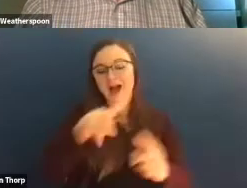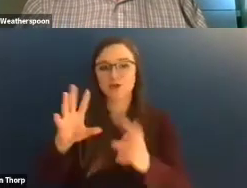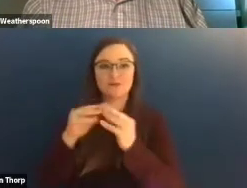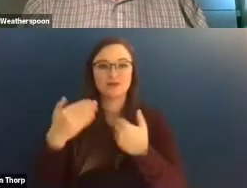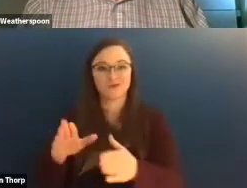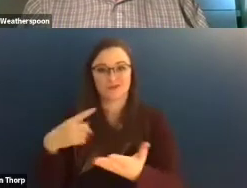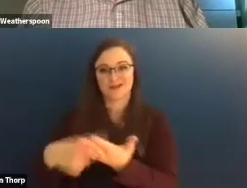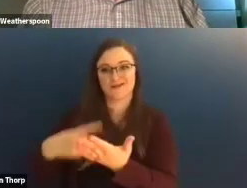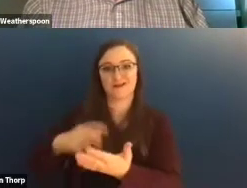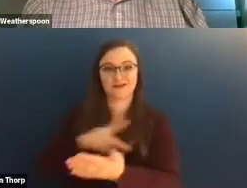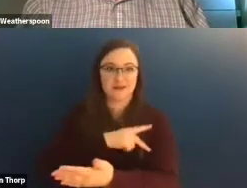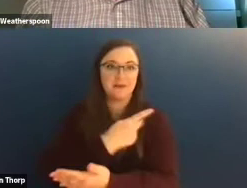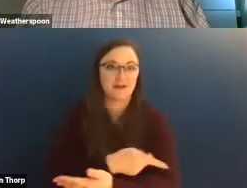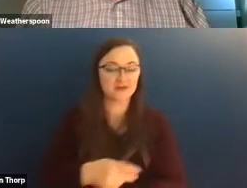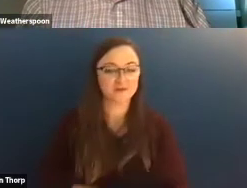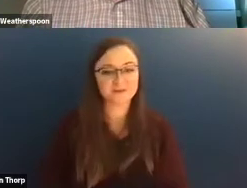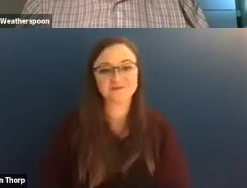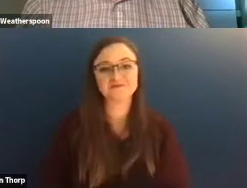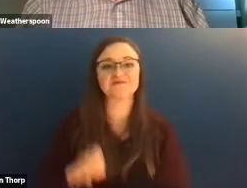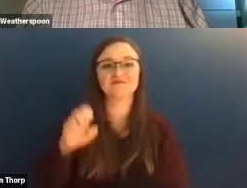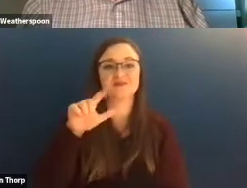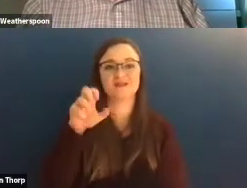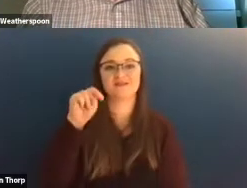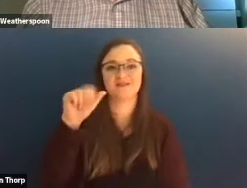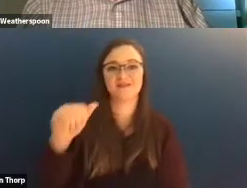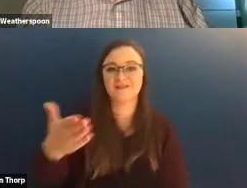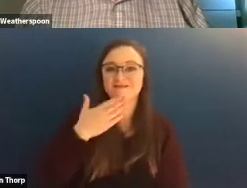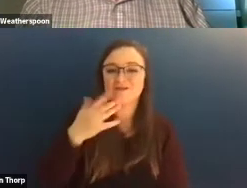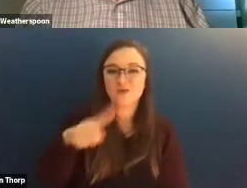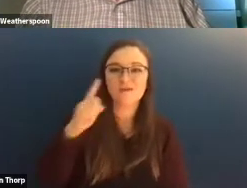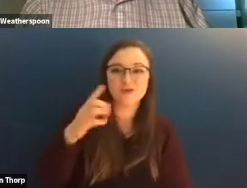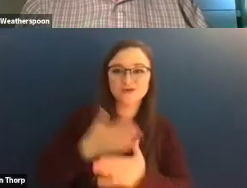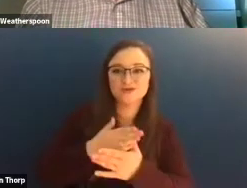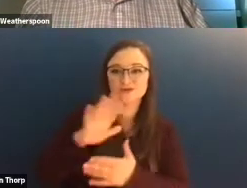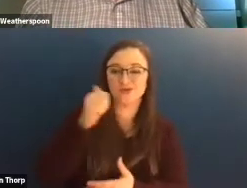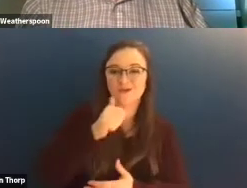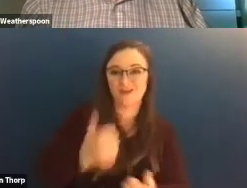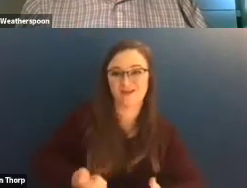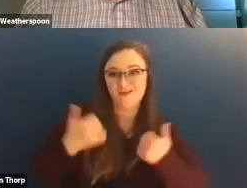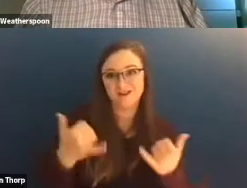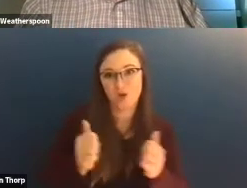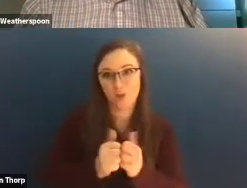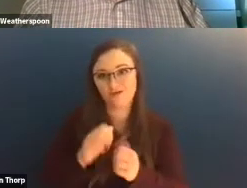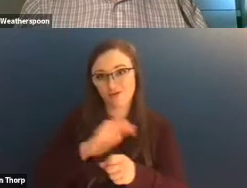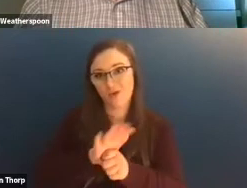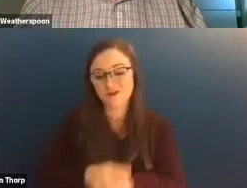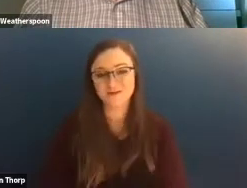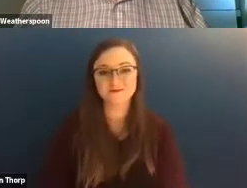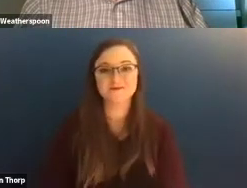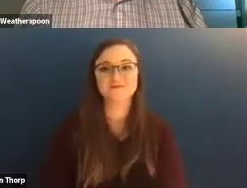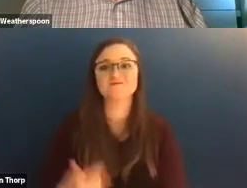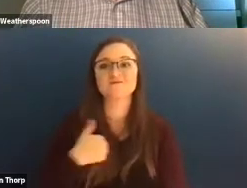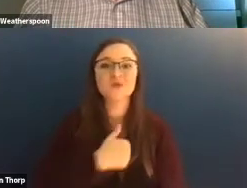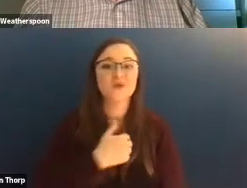Very good, thank you. Thank you all for sharing your daily lives now with COVID. Okay, we have